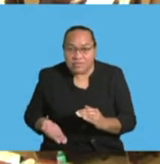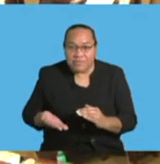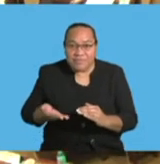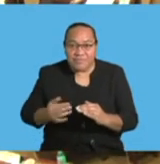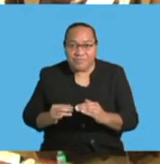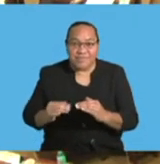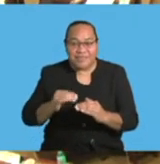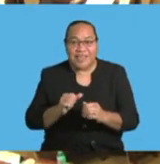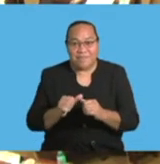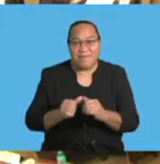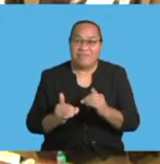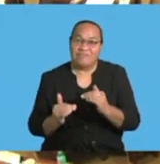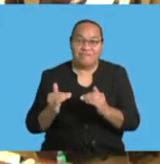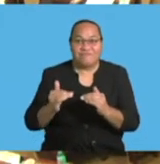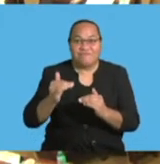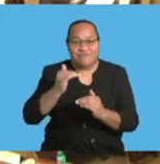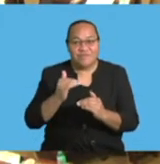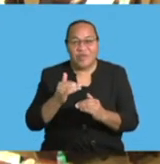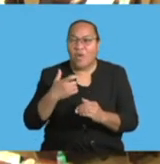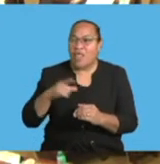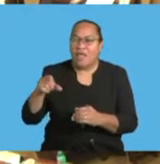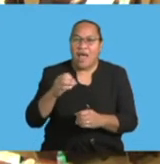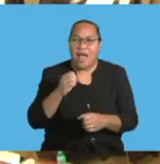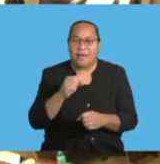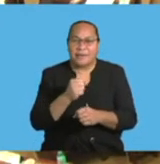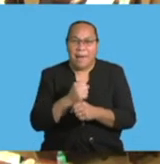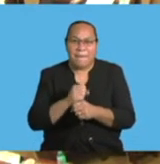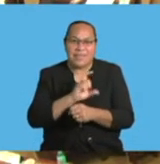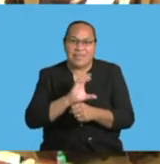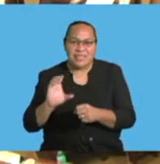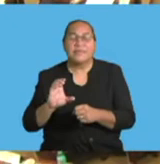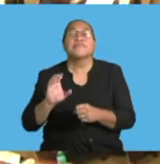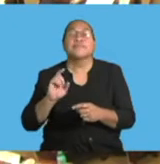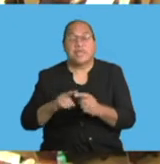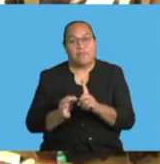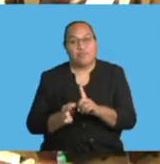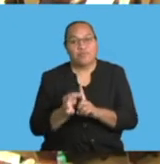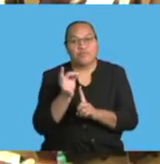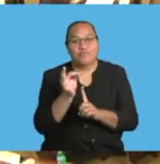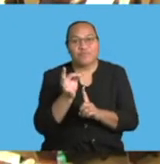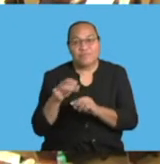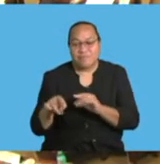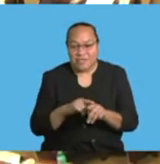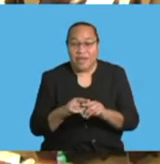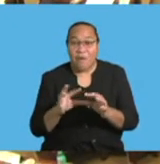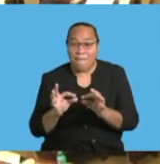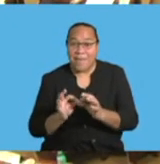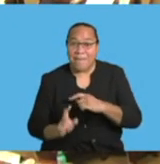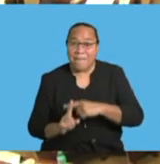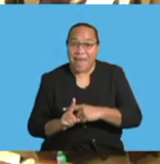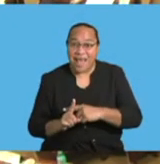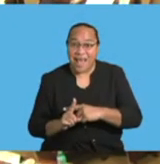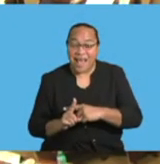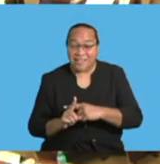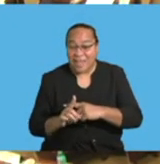why Standard & Poor's said that Fiji's rating actually needs to improve from B+ to